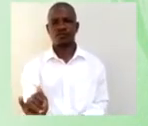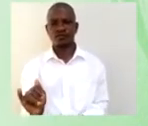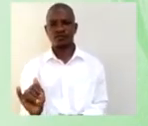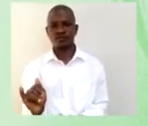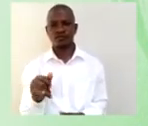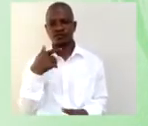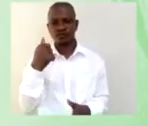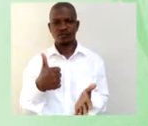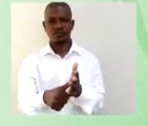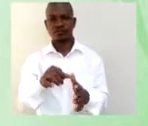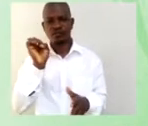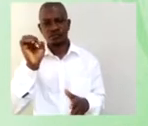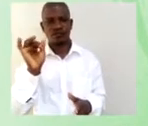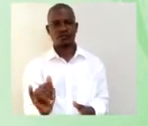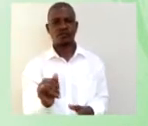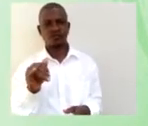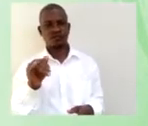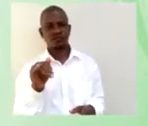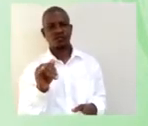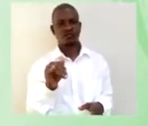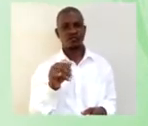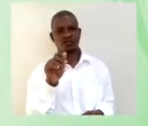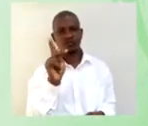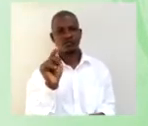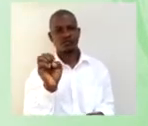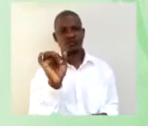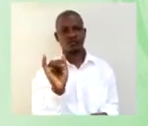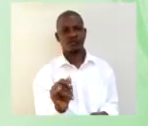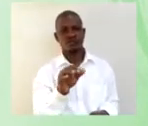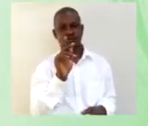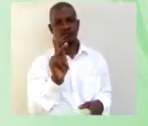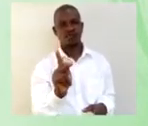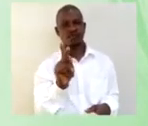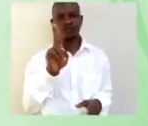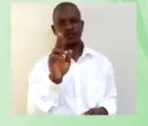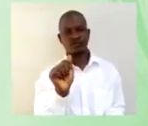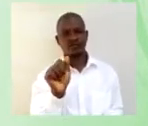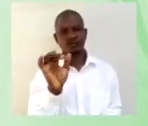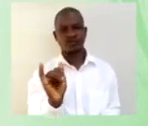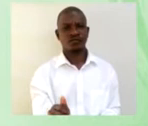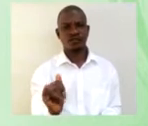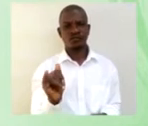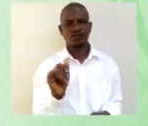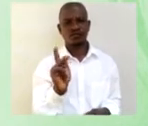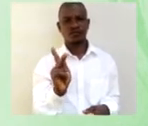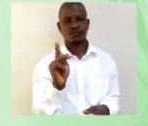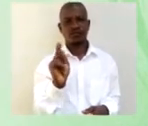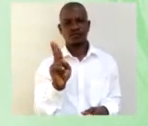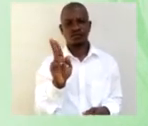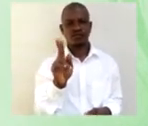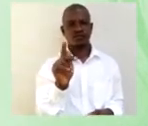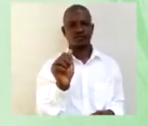QUAY. The letters EY in KEY and UAY in